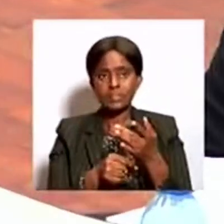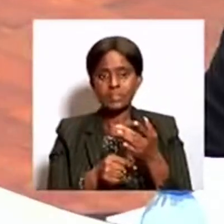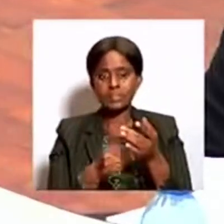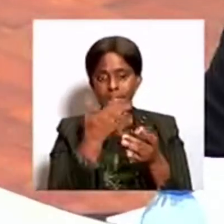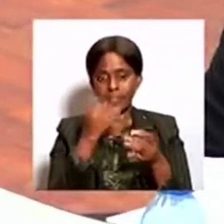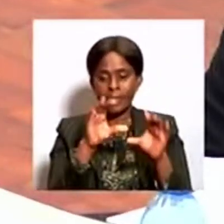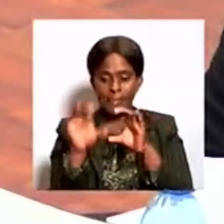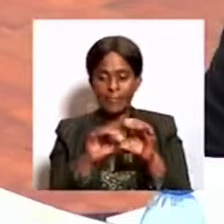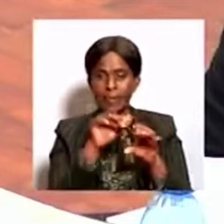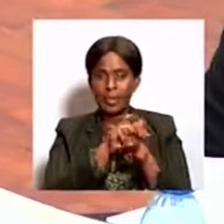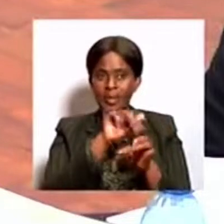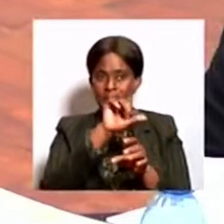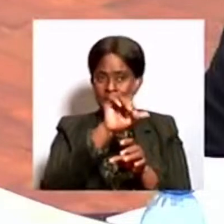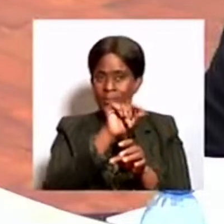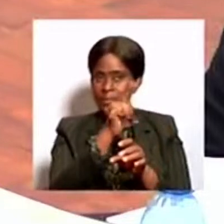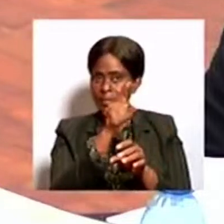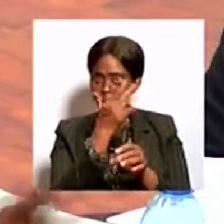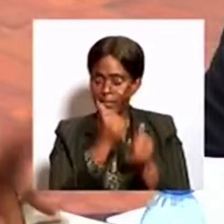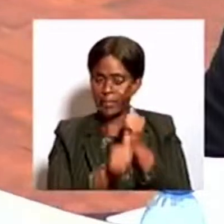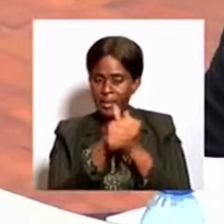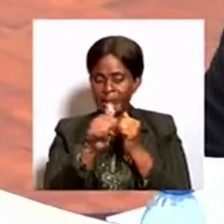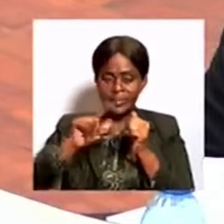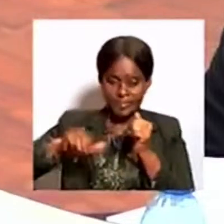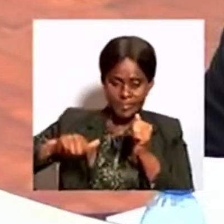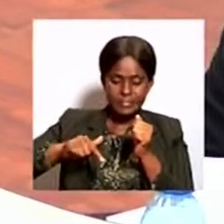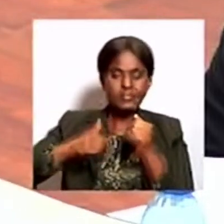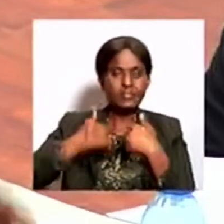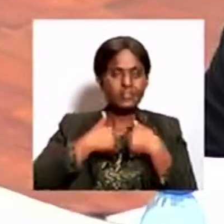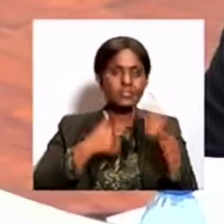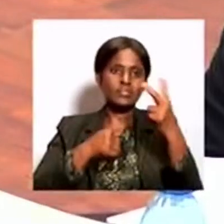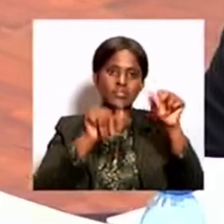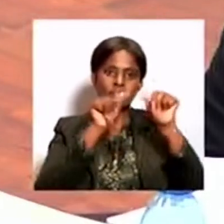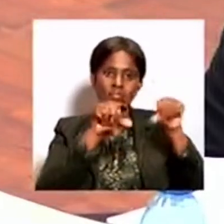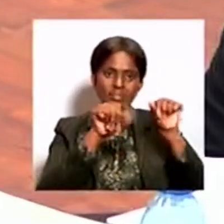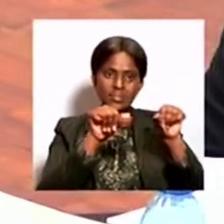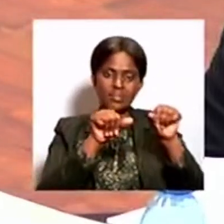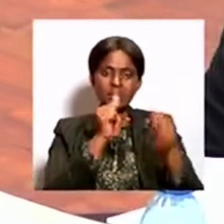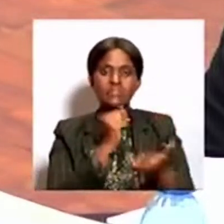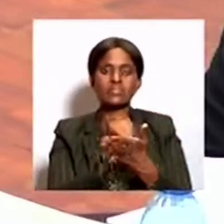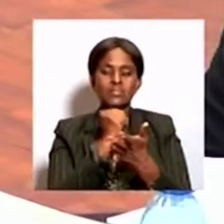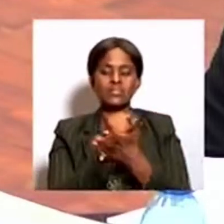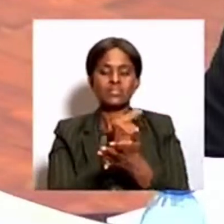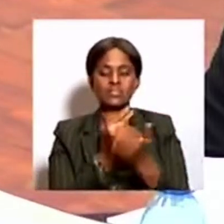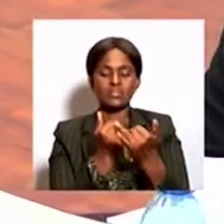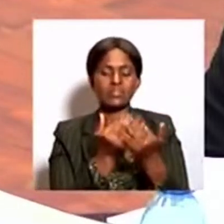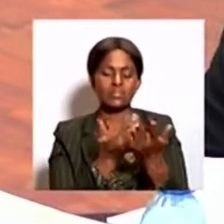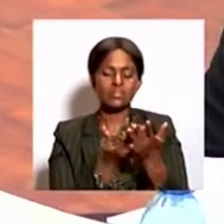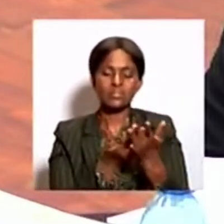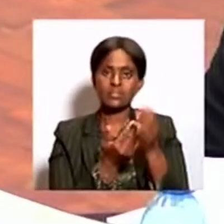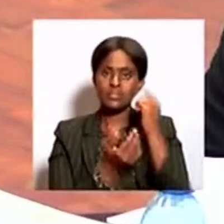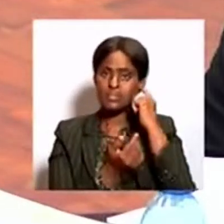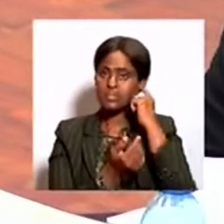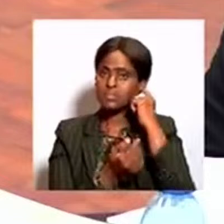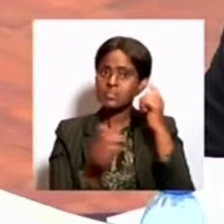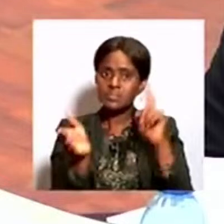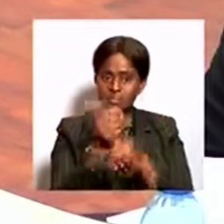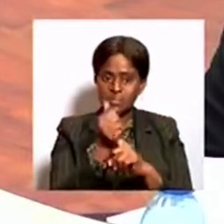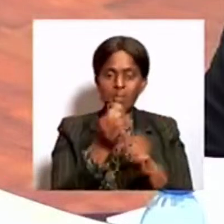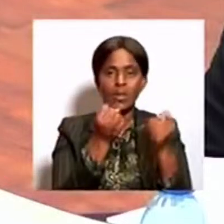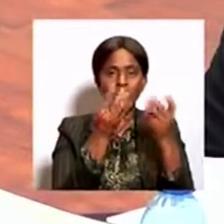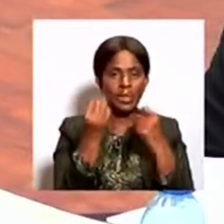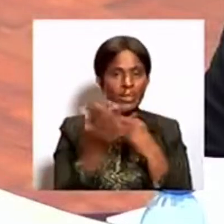done by 2021, but I think it came later because we had 2 audits to help us, discover most of these